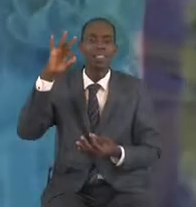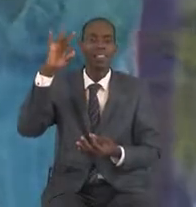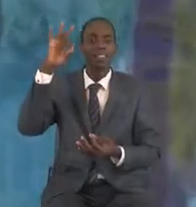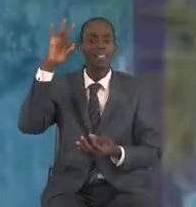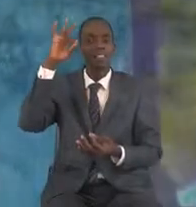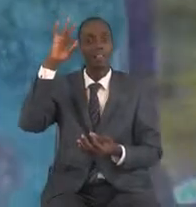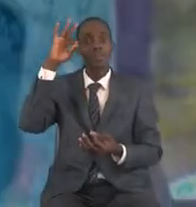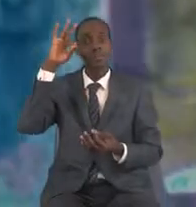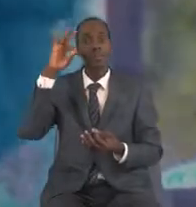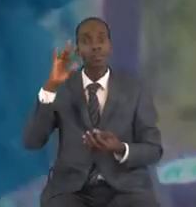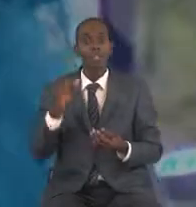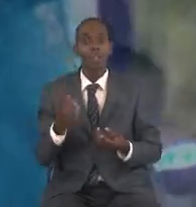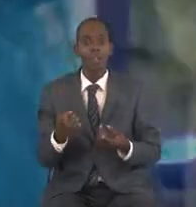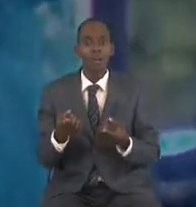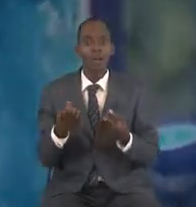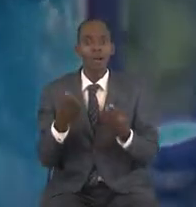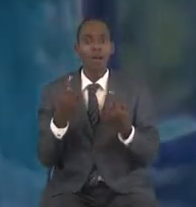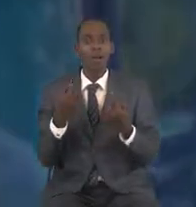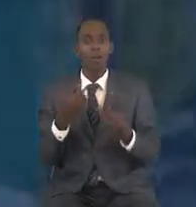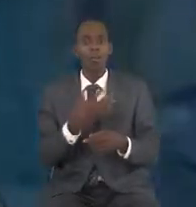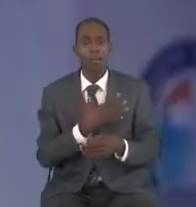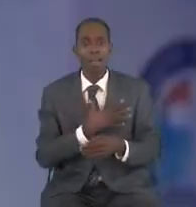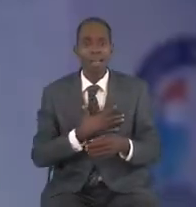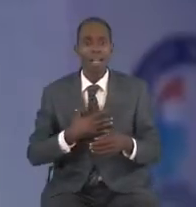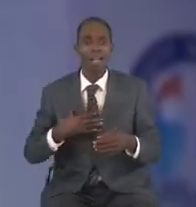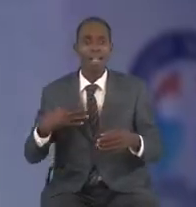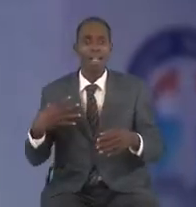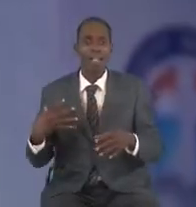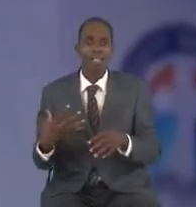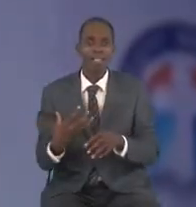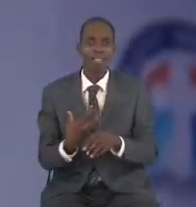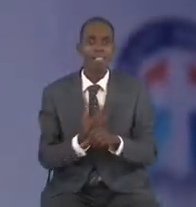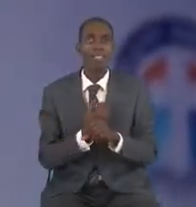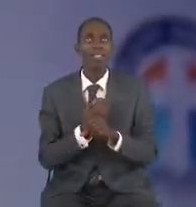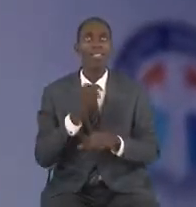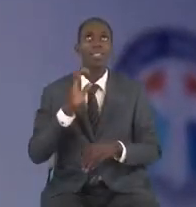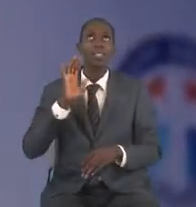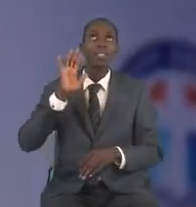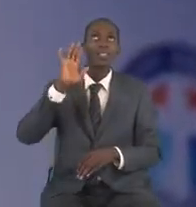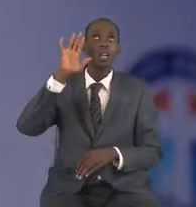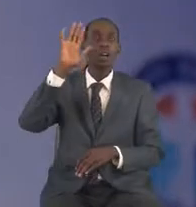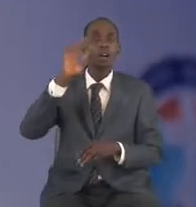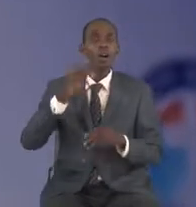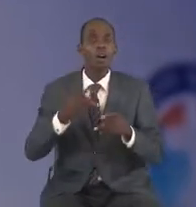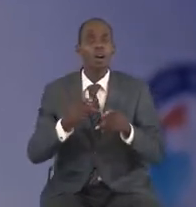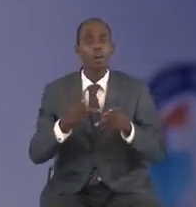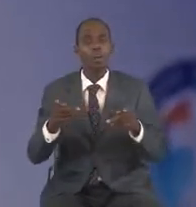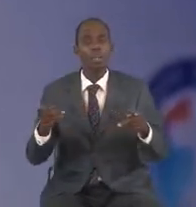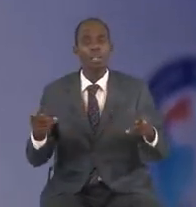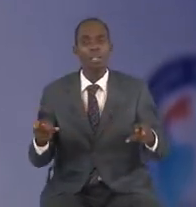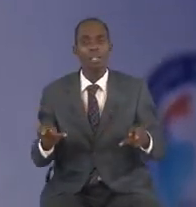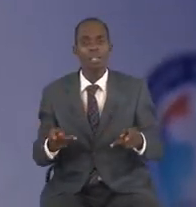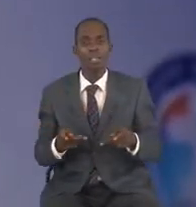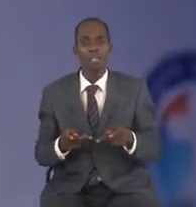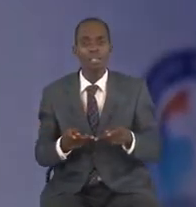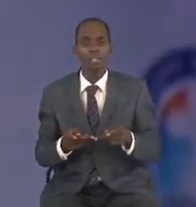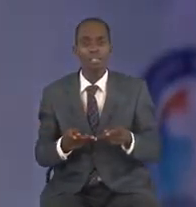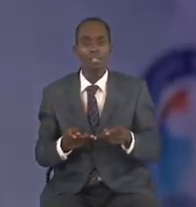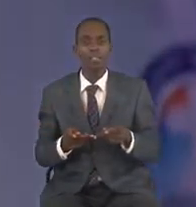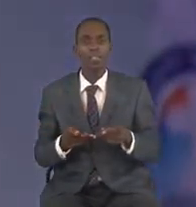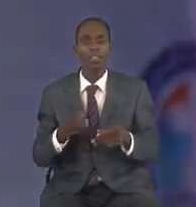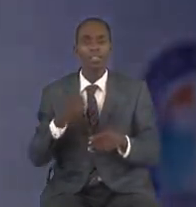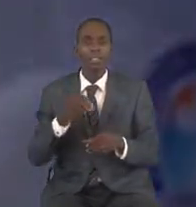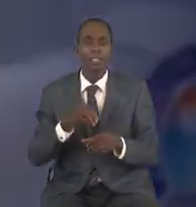Come and take your place. Come and take your